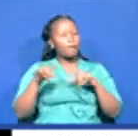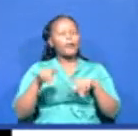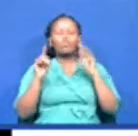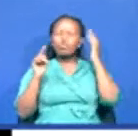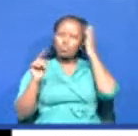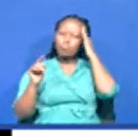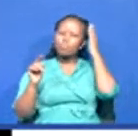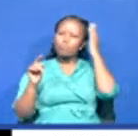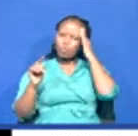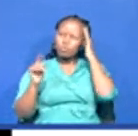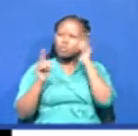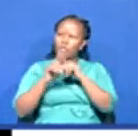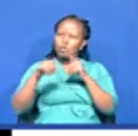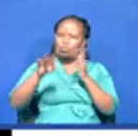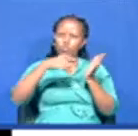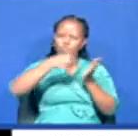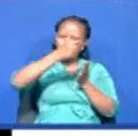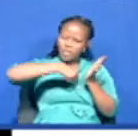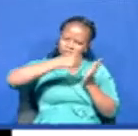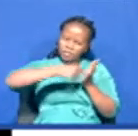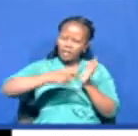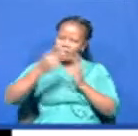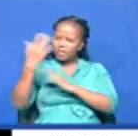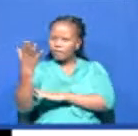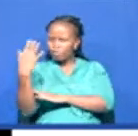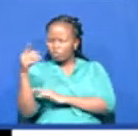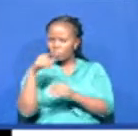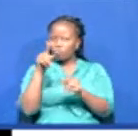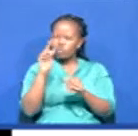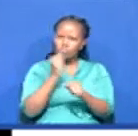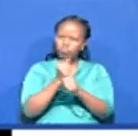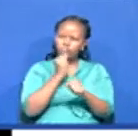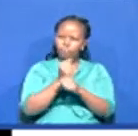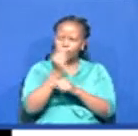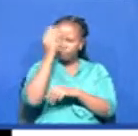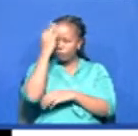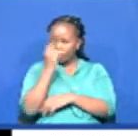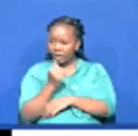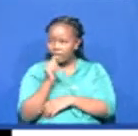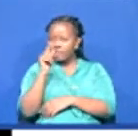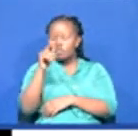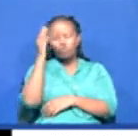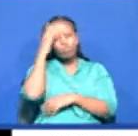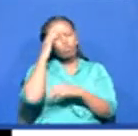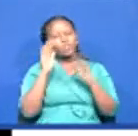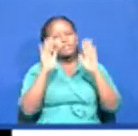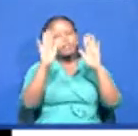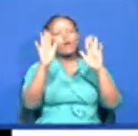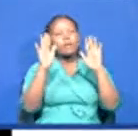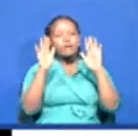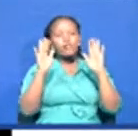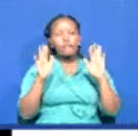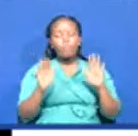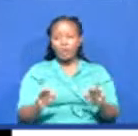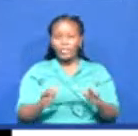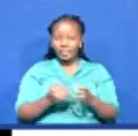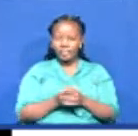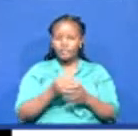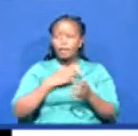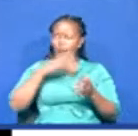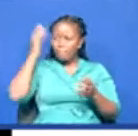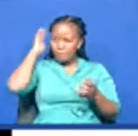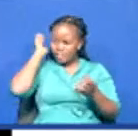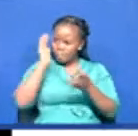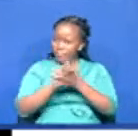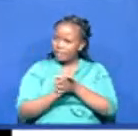and you sign the consent form, and you do it. Why? Because you know it is important. So I believe it is time to